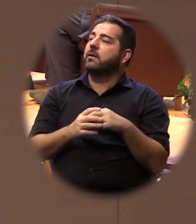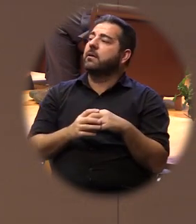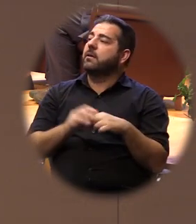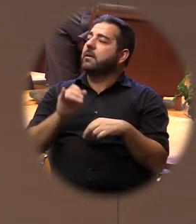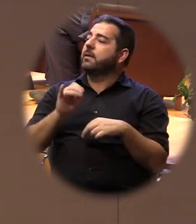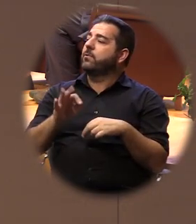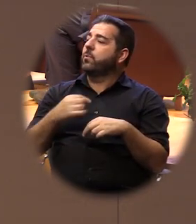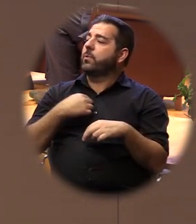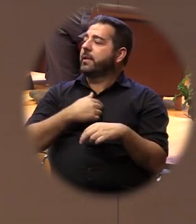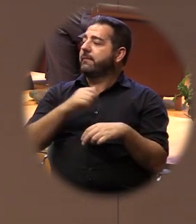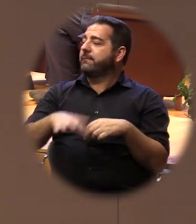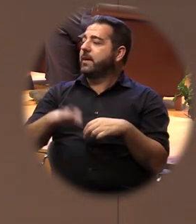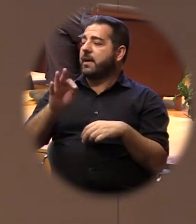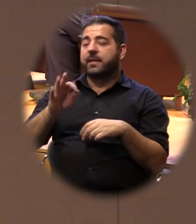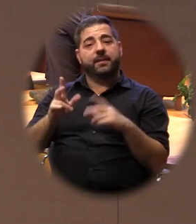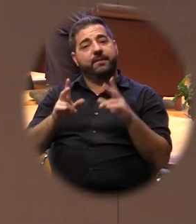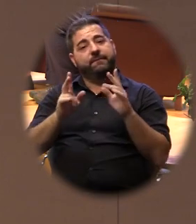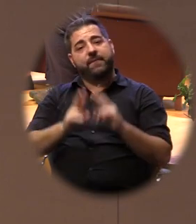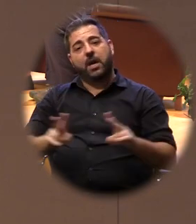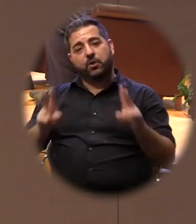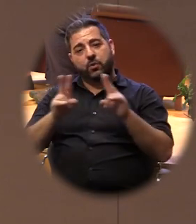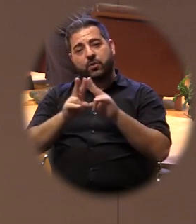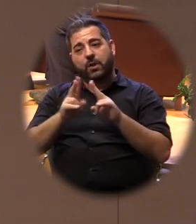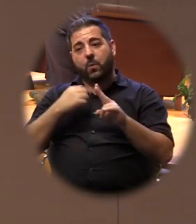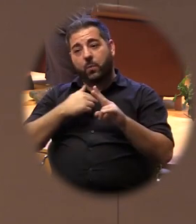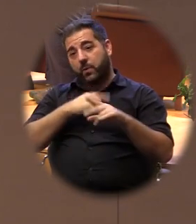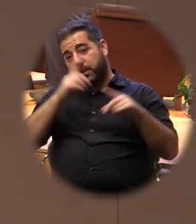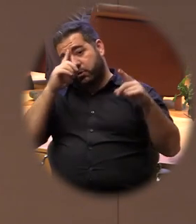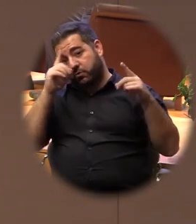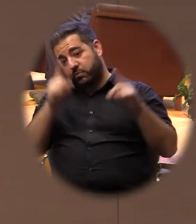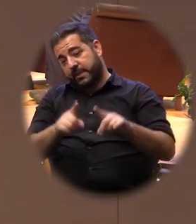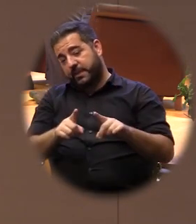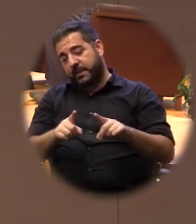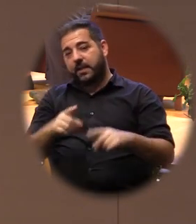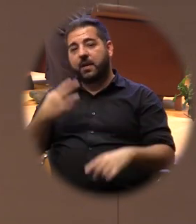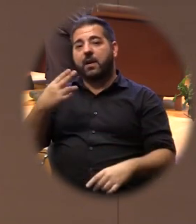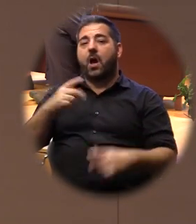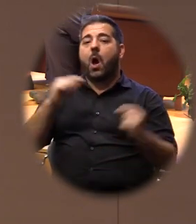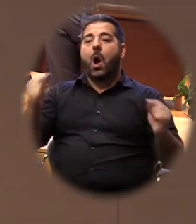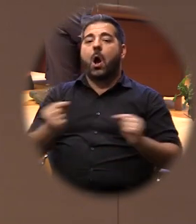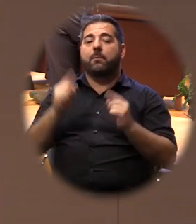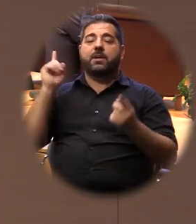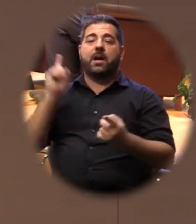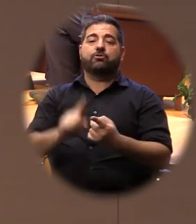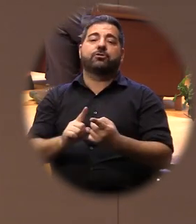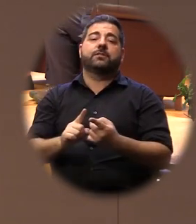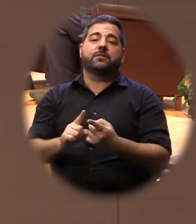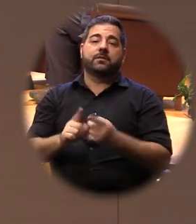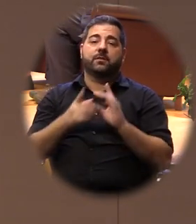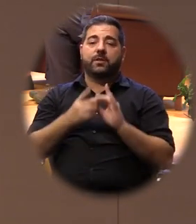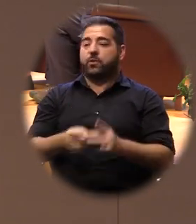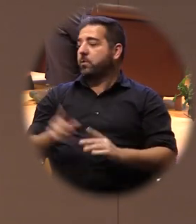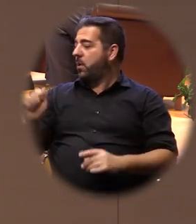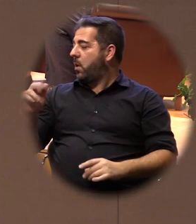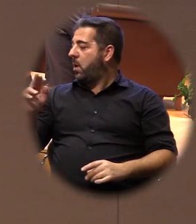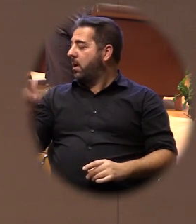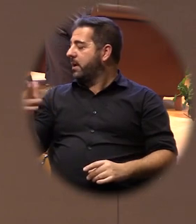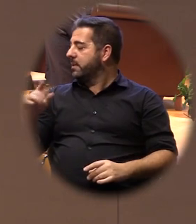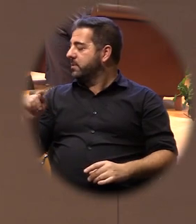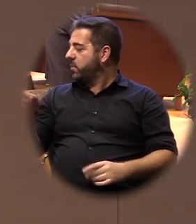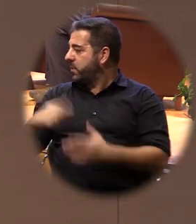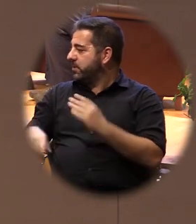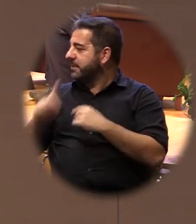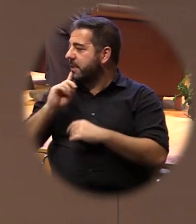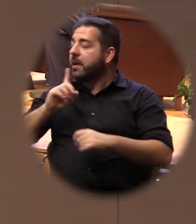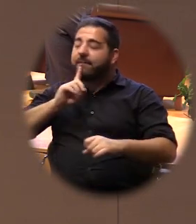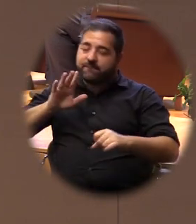can find a value that we agree on, like harm reduction, in terms of, August, what you're saying, affirming